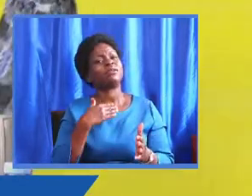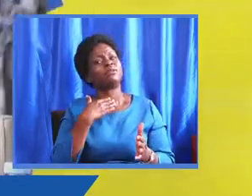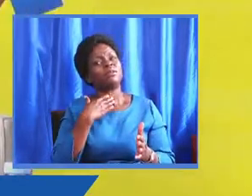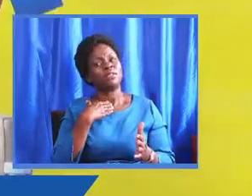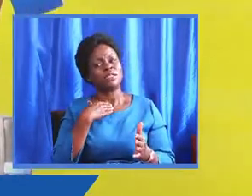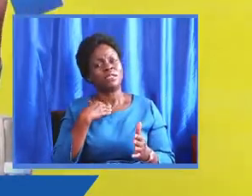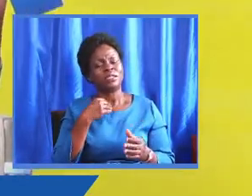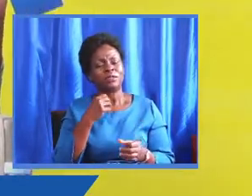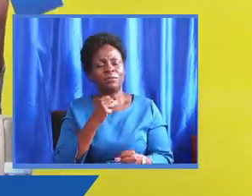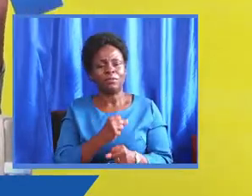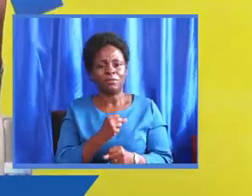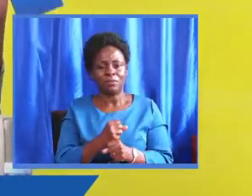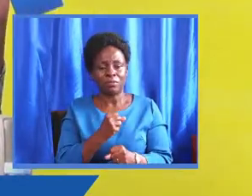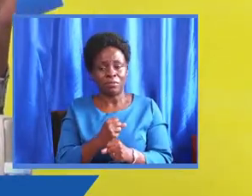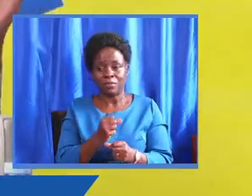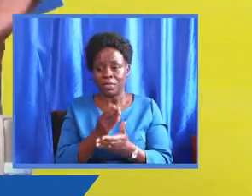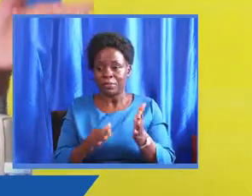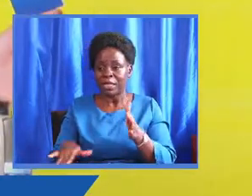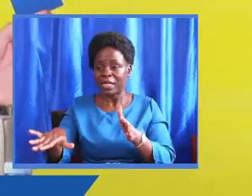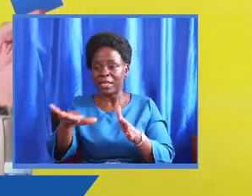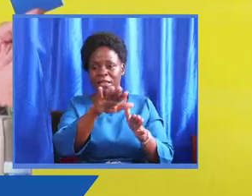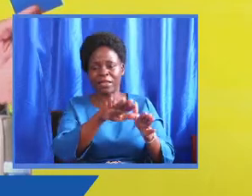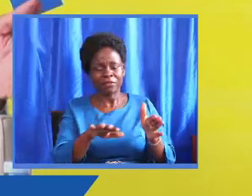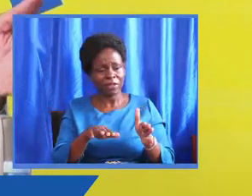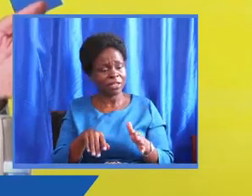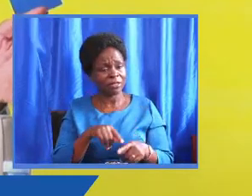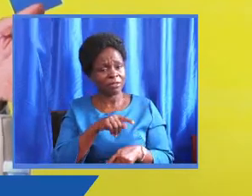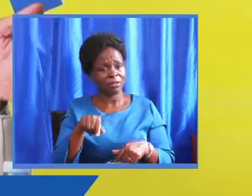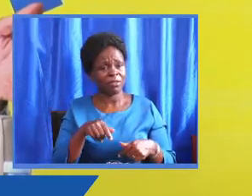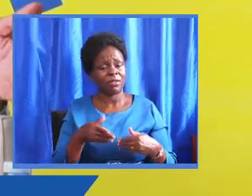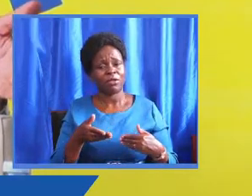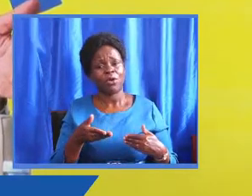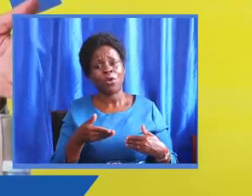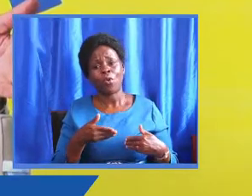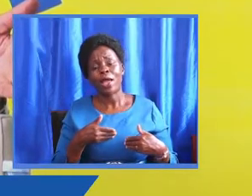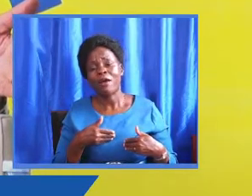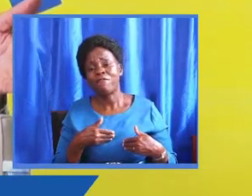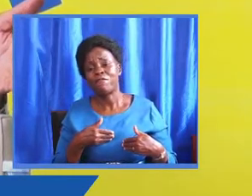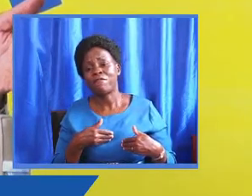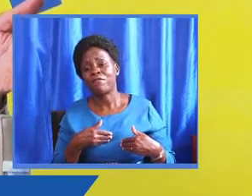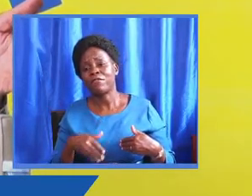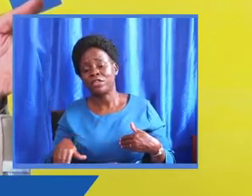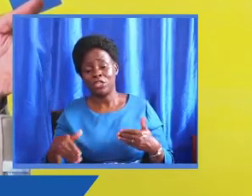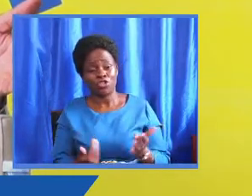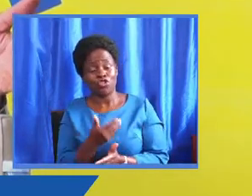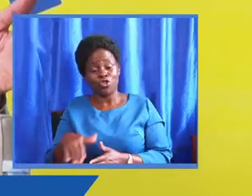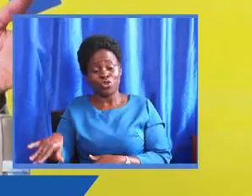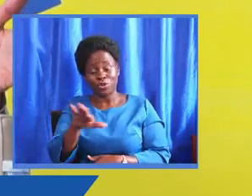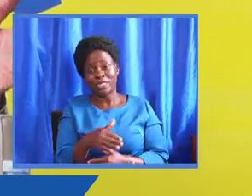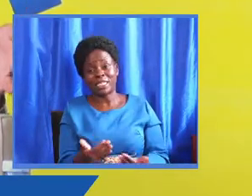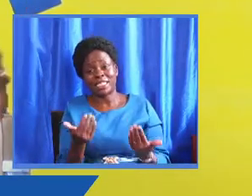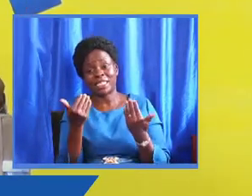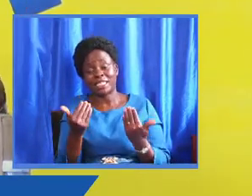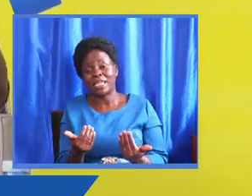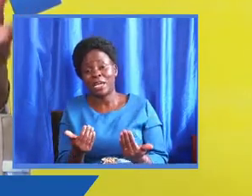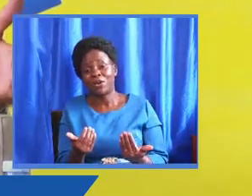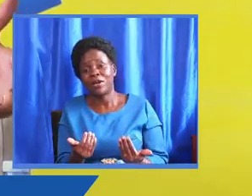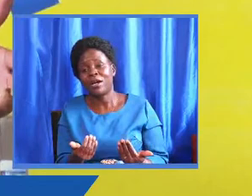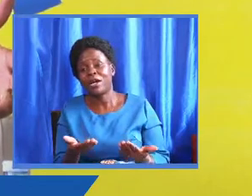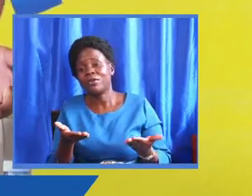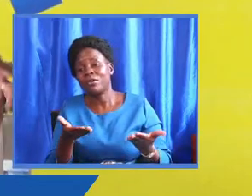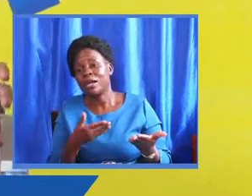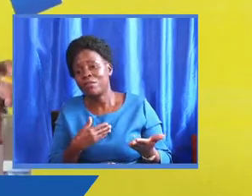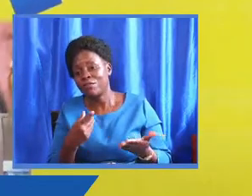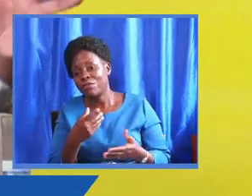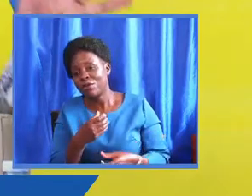of this back into the rural areas. Fortunately, we have cities now, new cities, and they're going to have their own